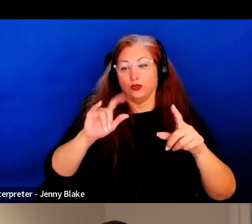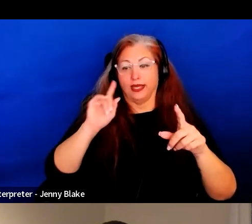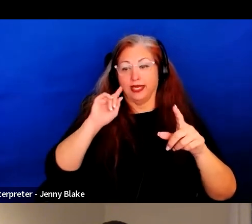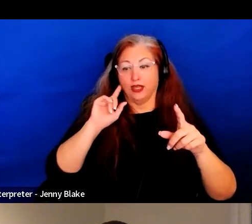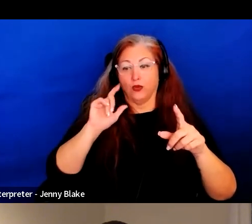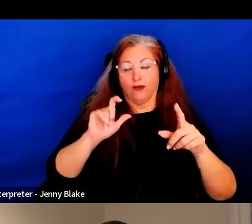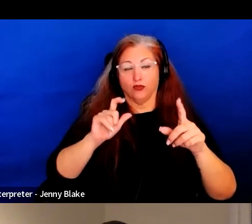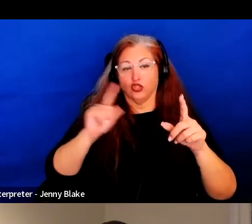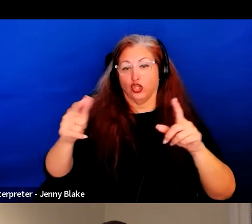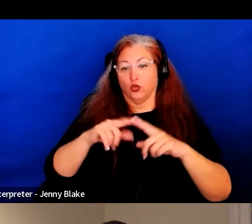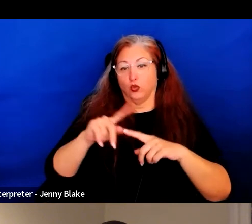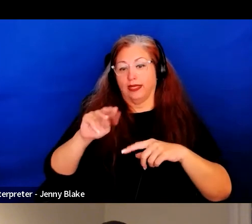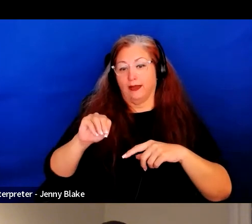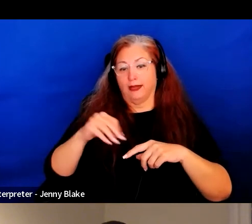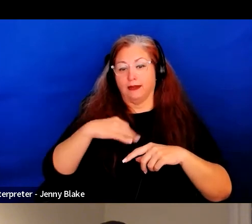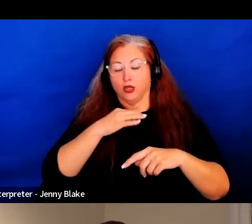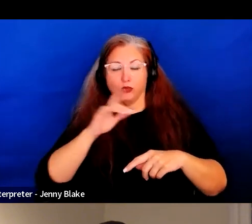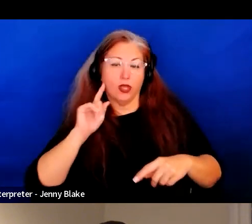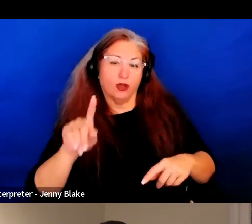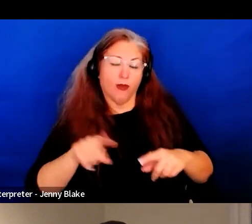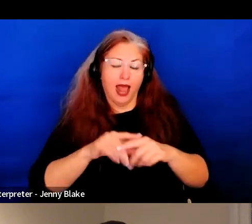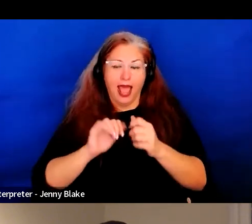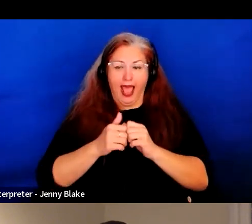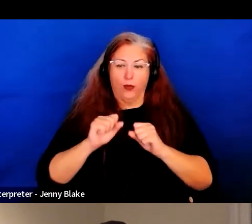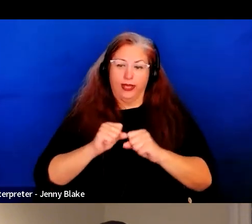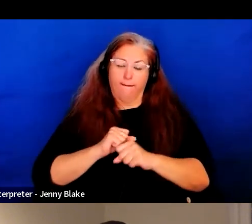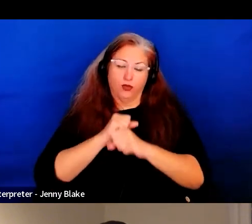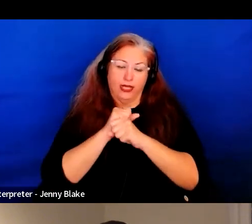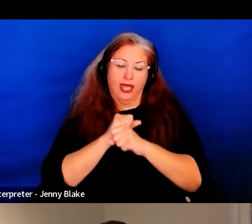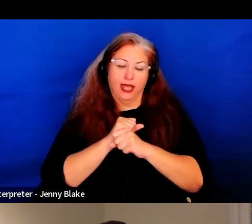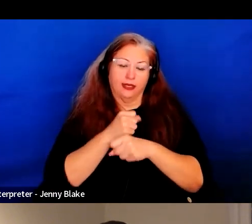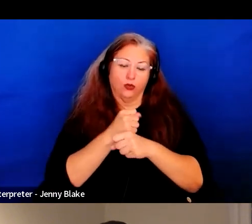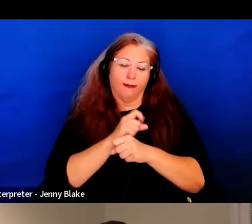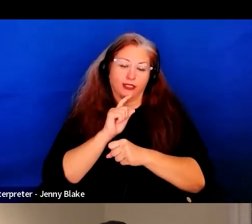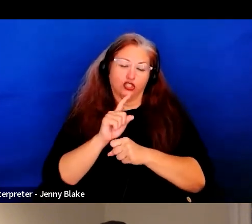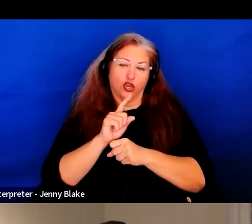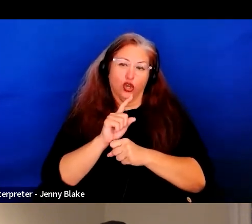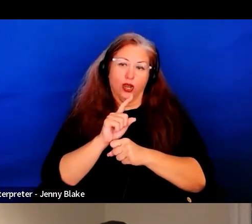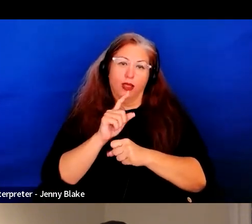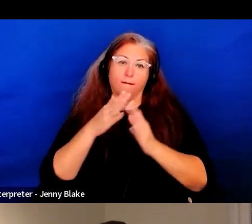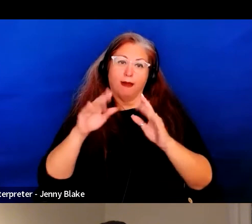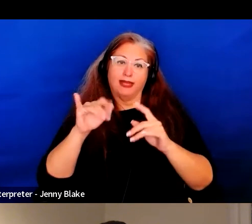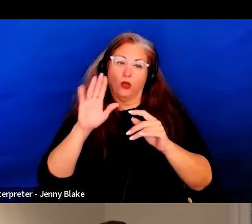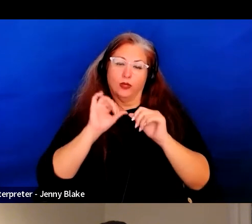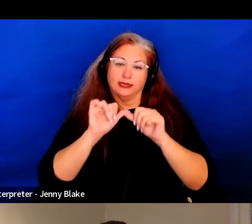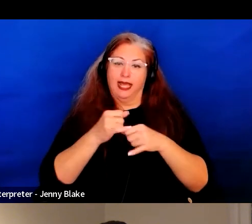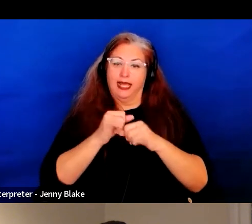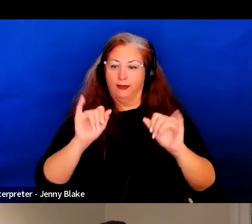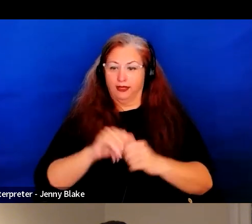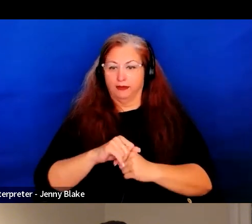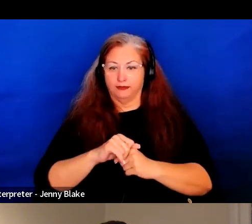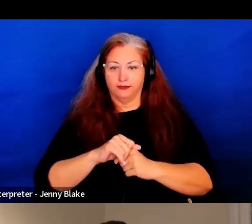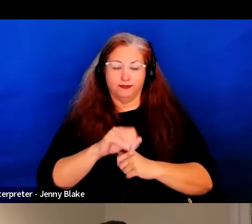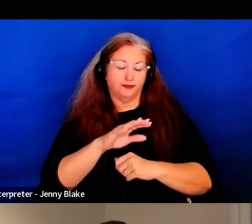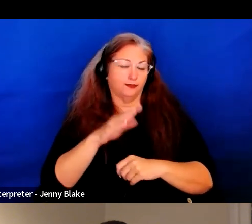here, because I would like to hear from you in terms of how do we protect and ensure the independence of public media. You